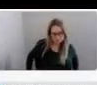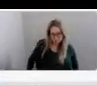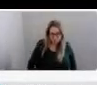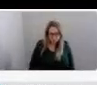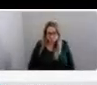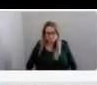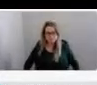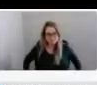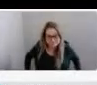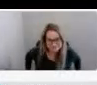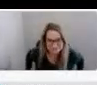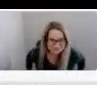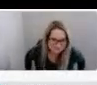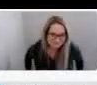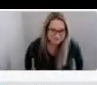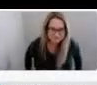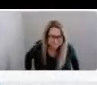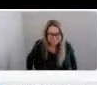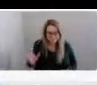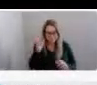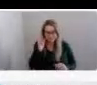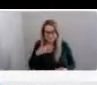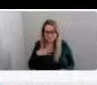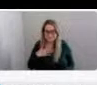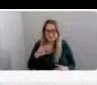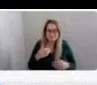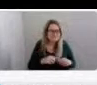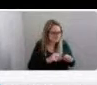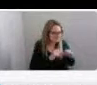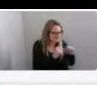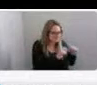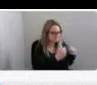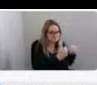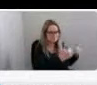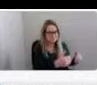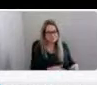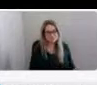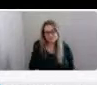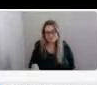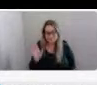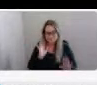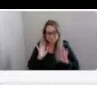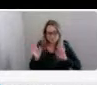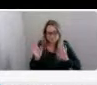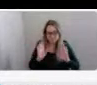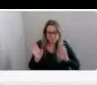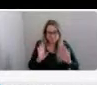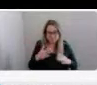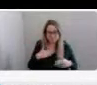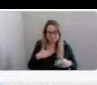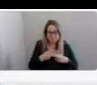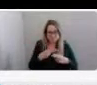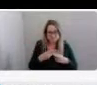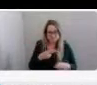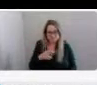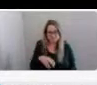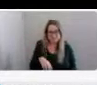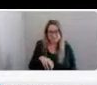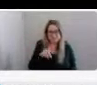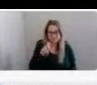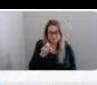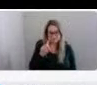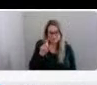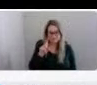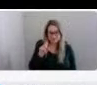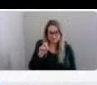yes i can can you hear me yes please okay hi my name is bruce donaldson